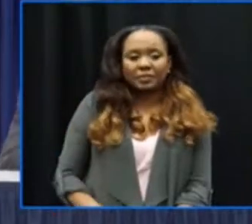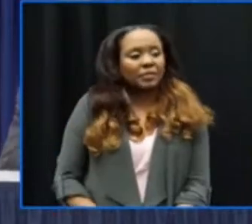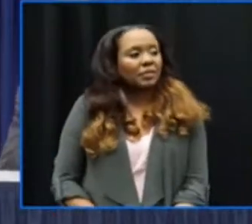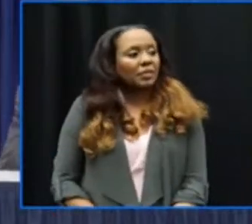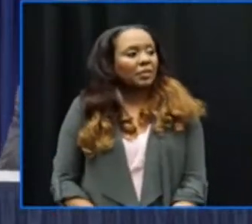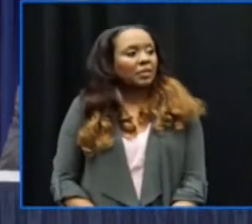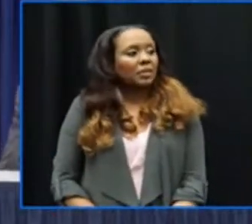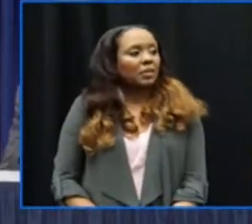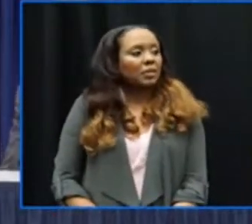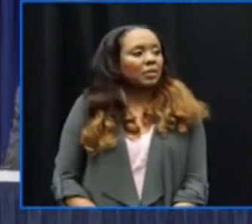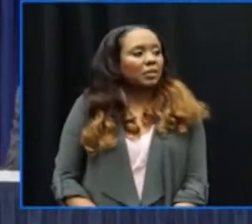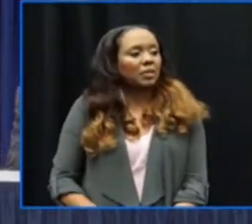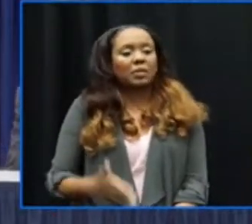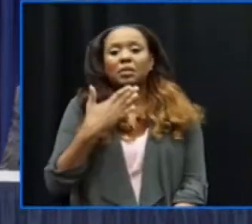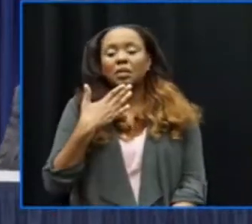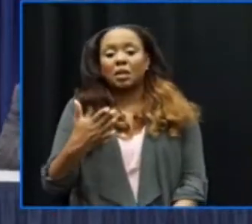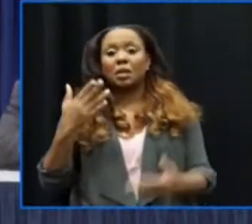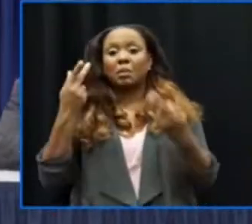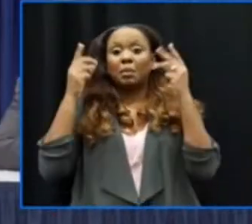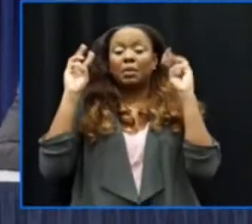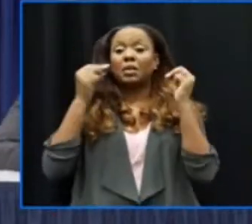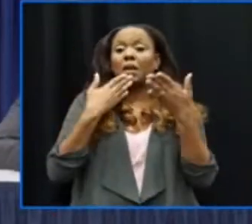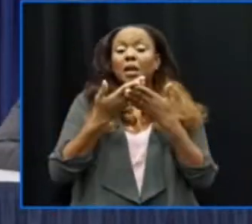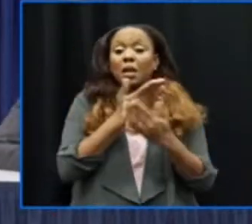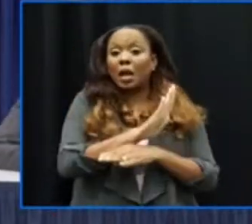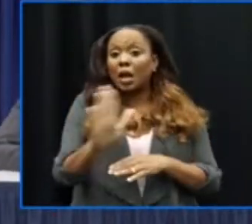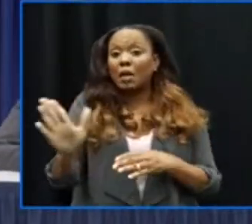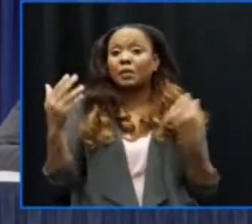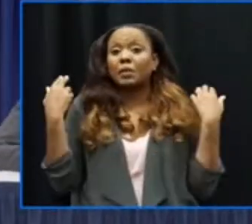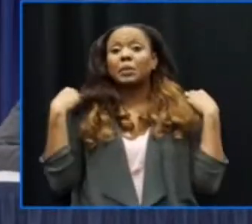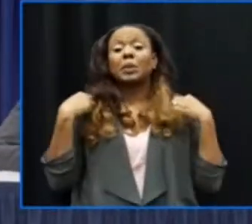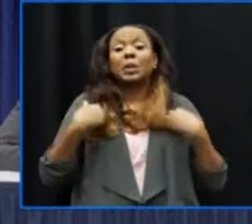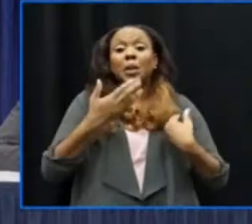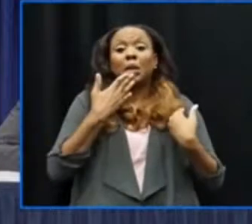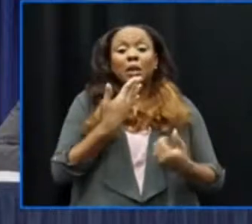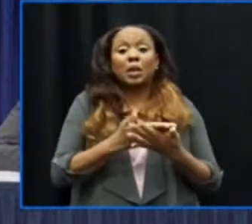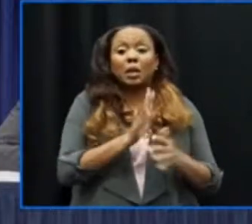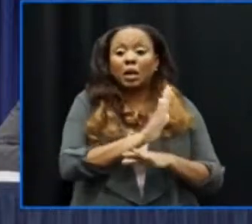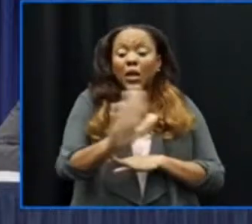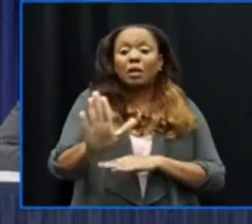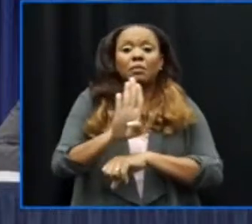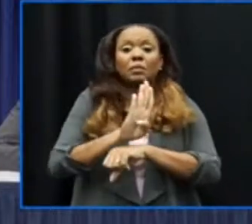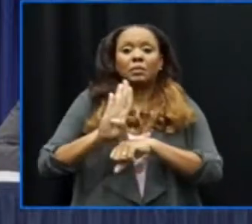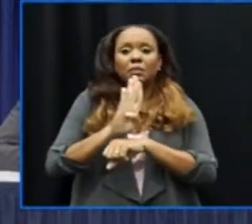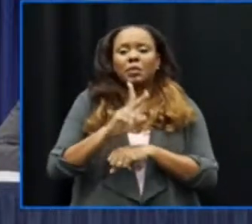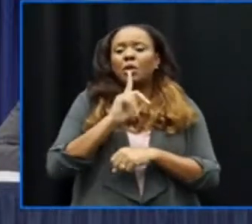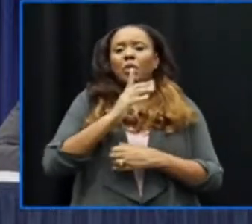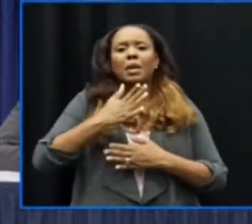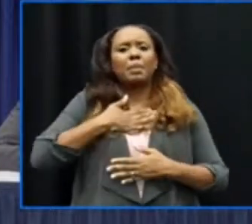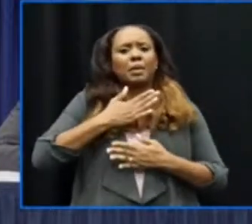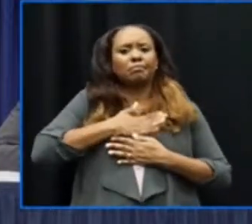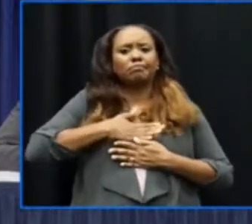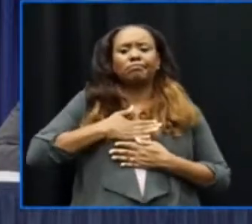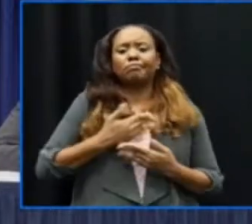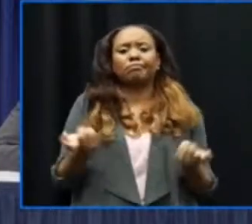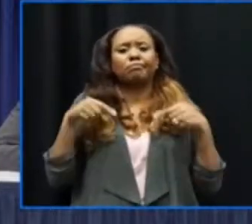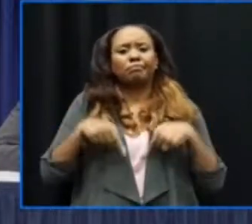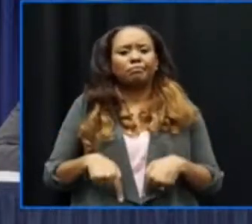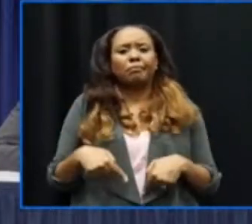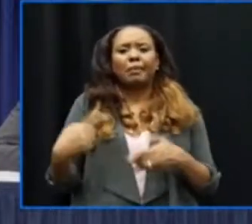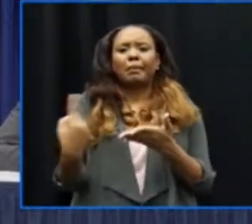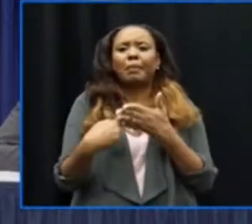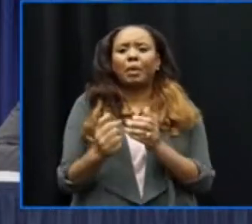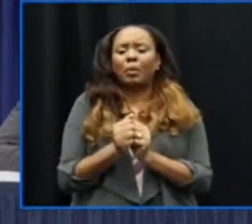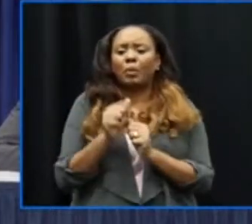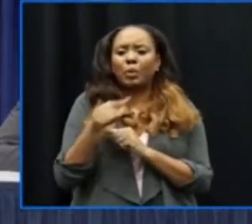Thank you very much, Prime Minister, and good afternoon, everyone, and good afternoon, Barbados. It's really a pleasure to be with you to talk about this